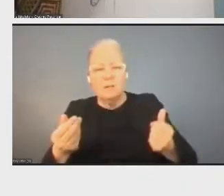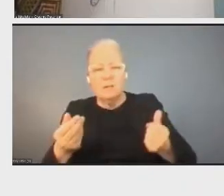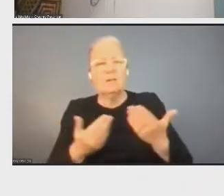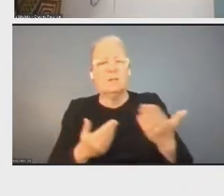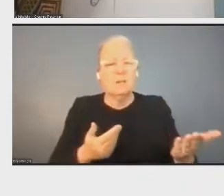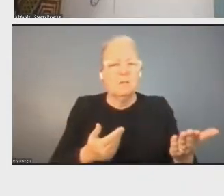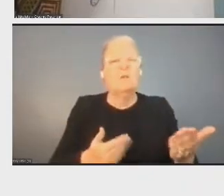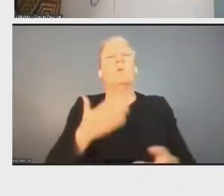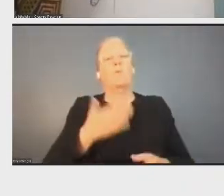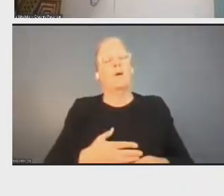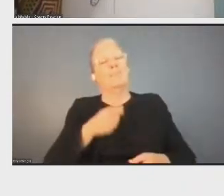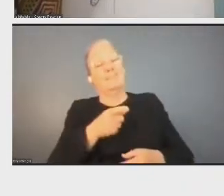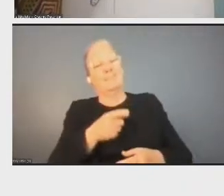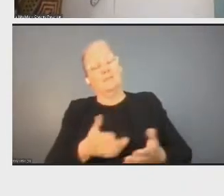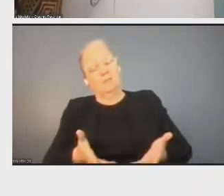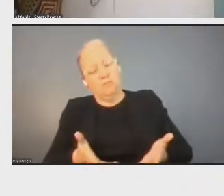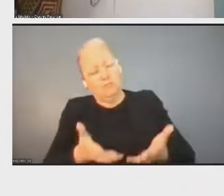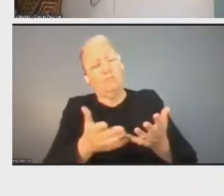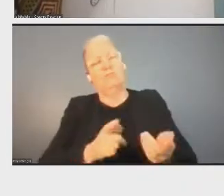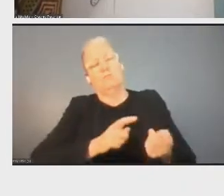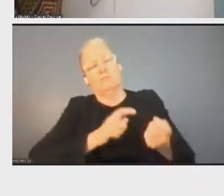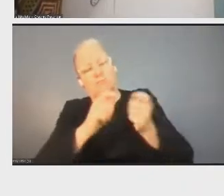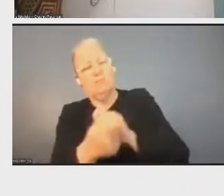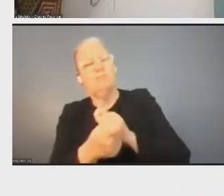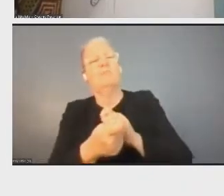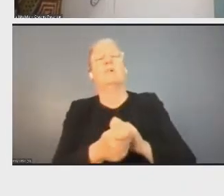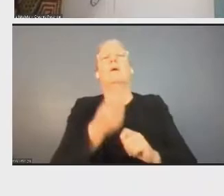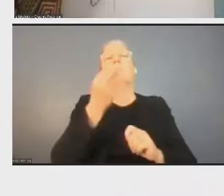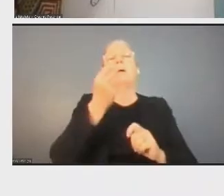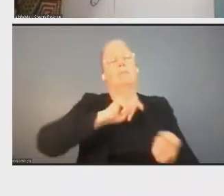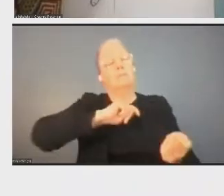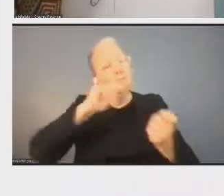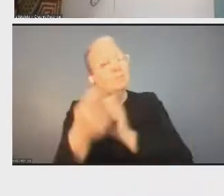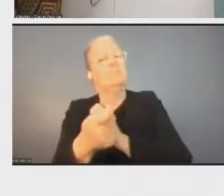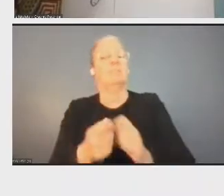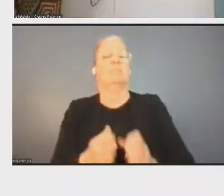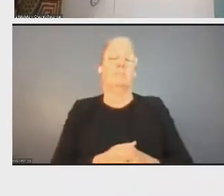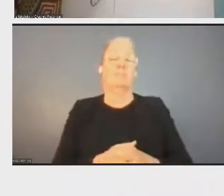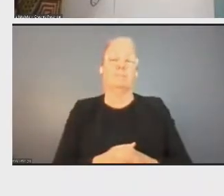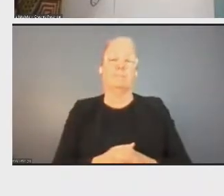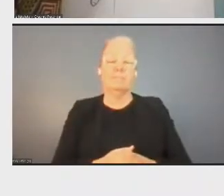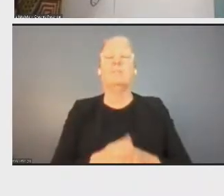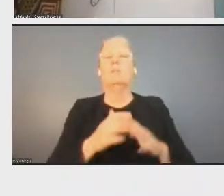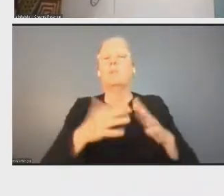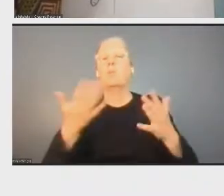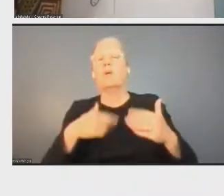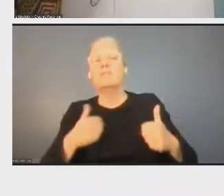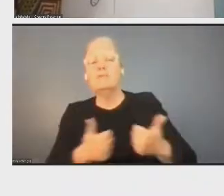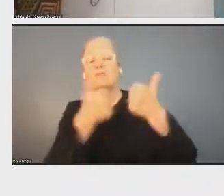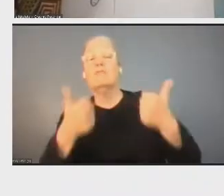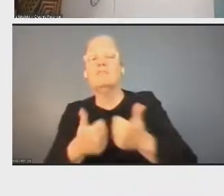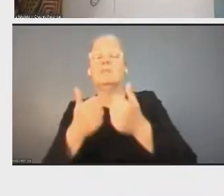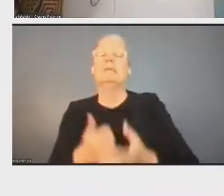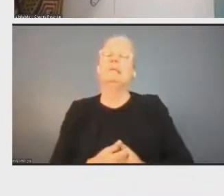an inclusive and equitable economic reactivation. The challenges are complex and